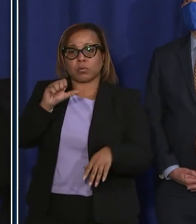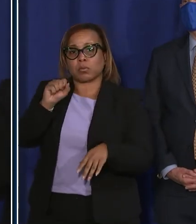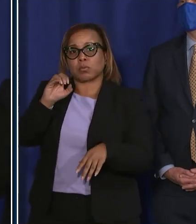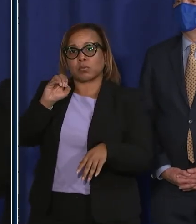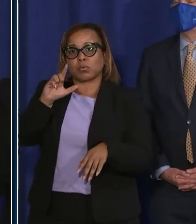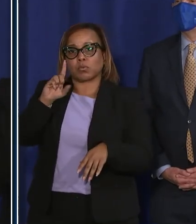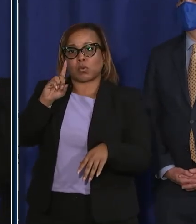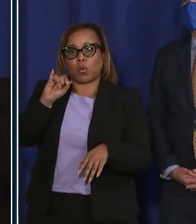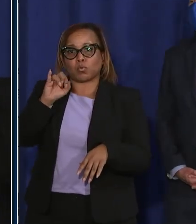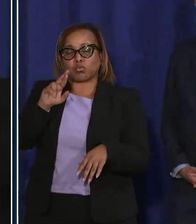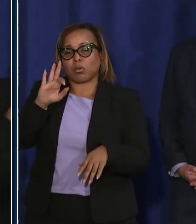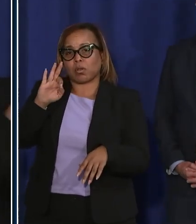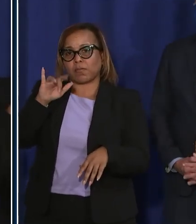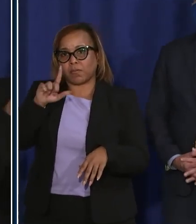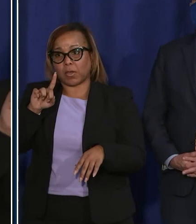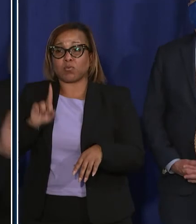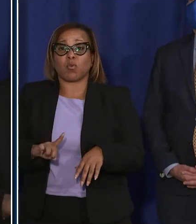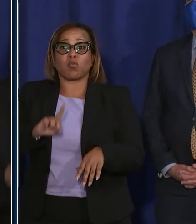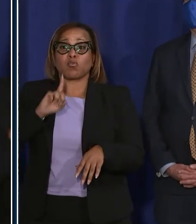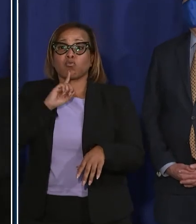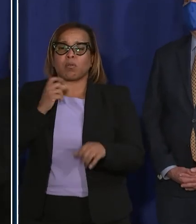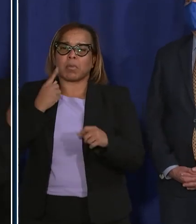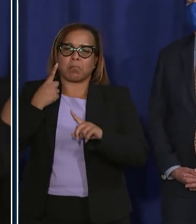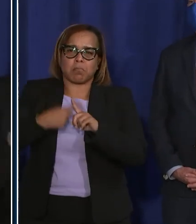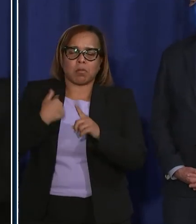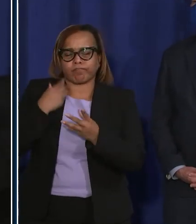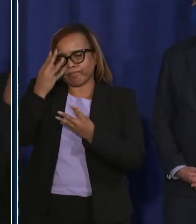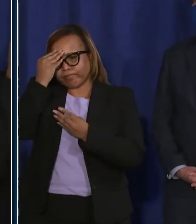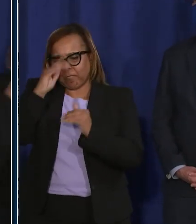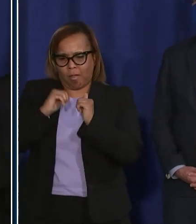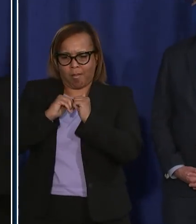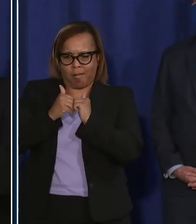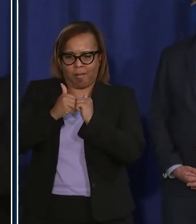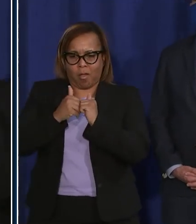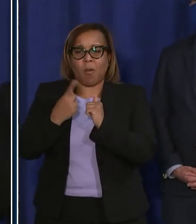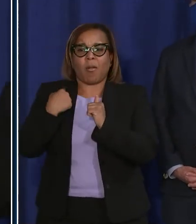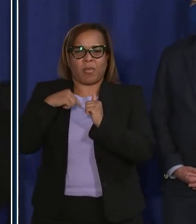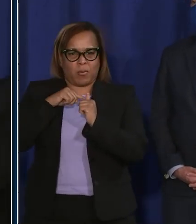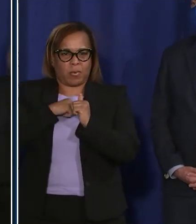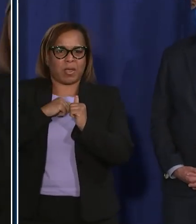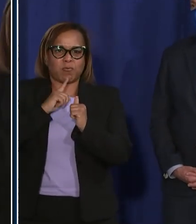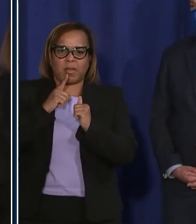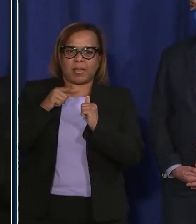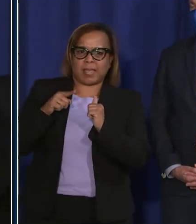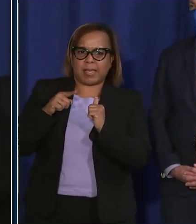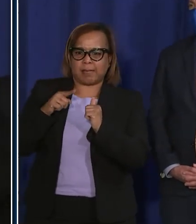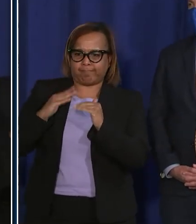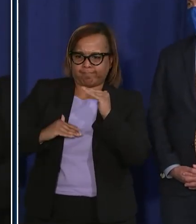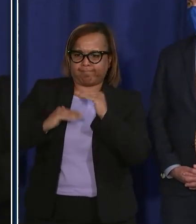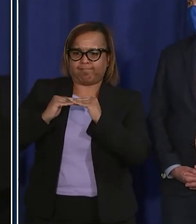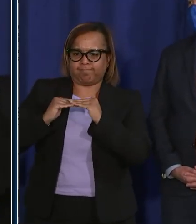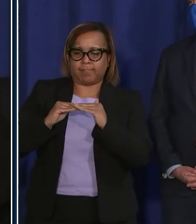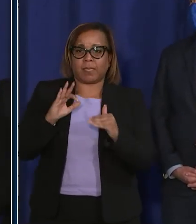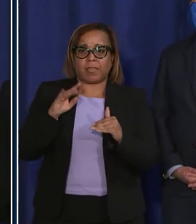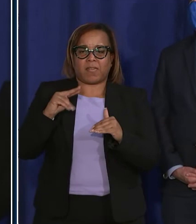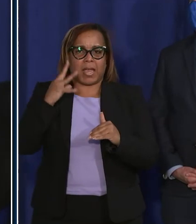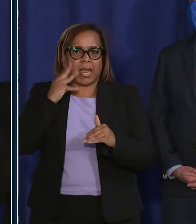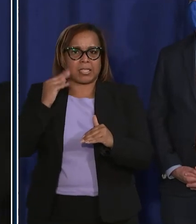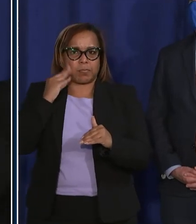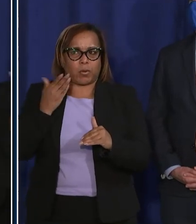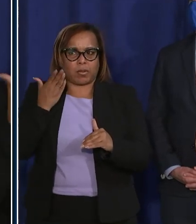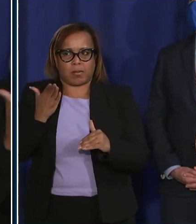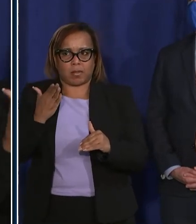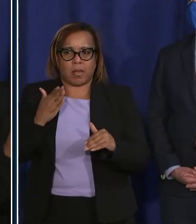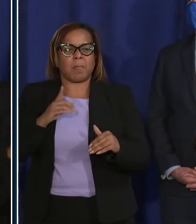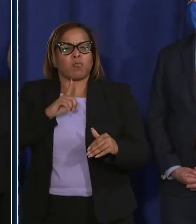Field has really led me for months now to think about how is it not only that we maximize the fan experience at Soldier Field, but